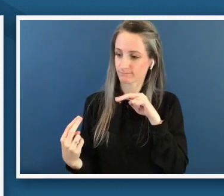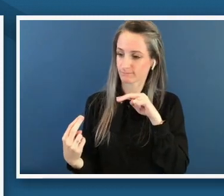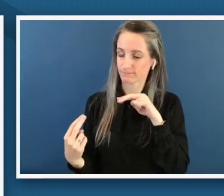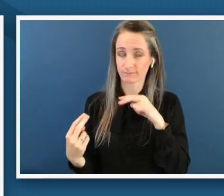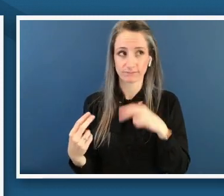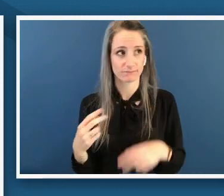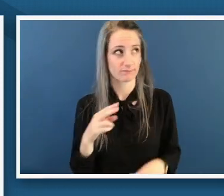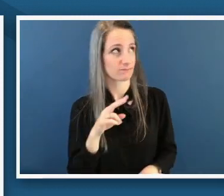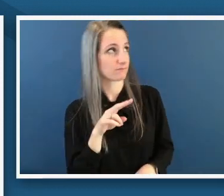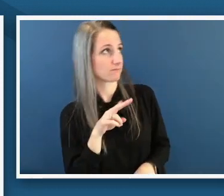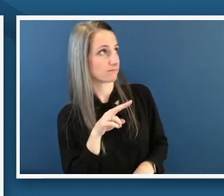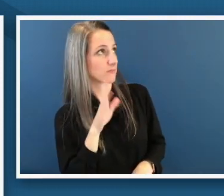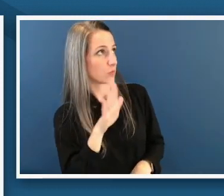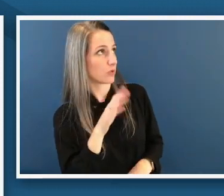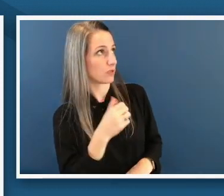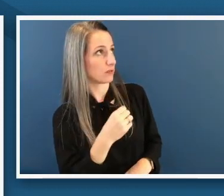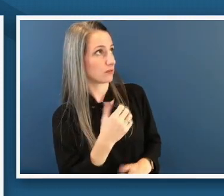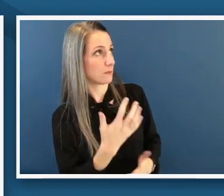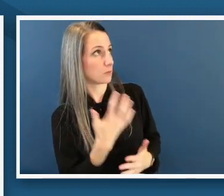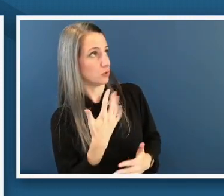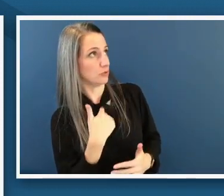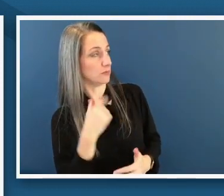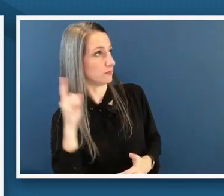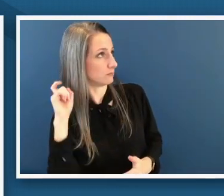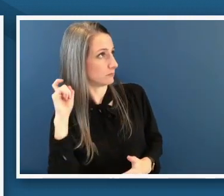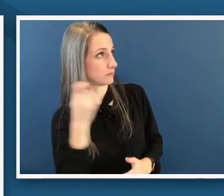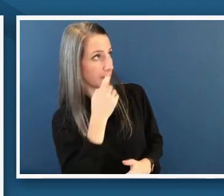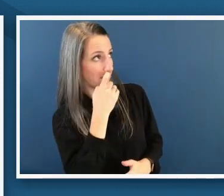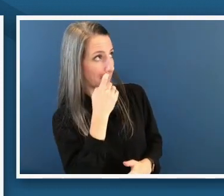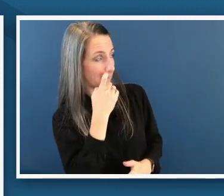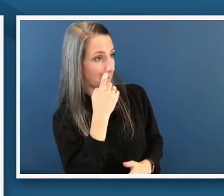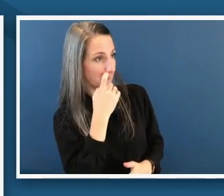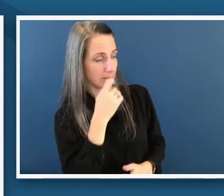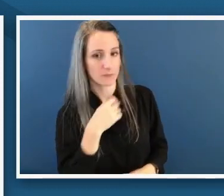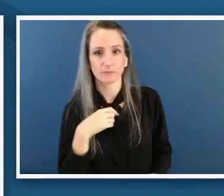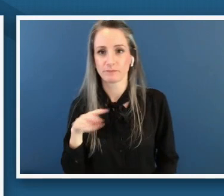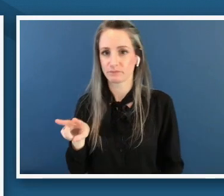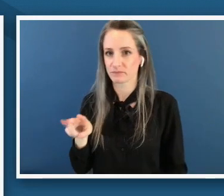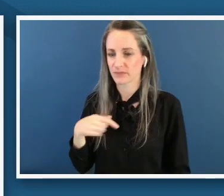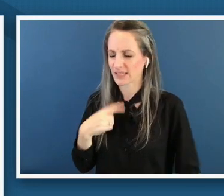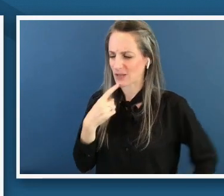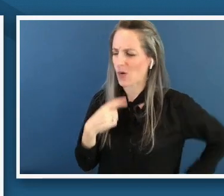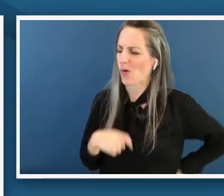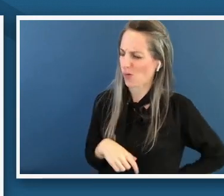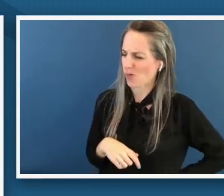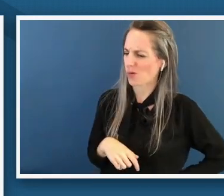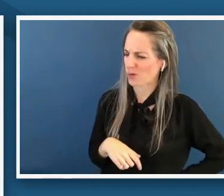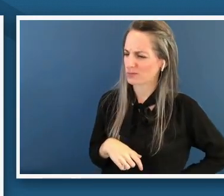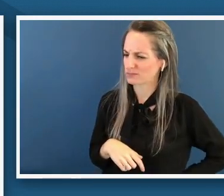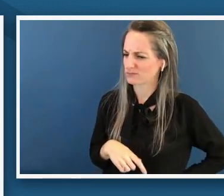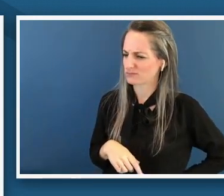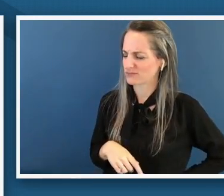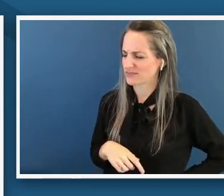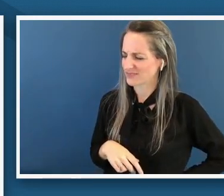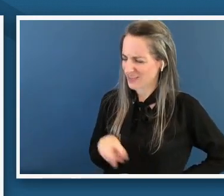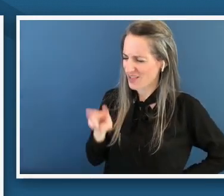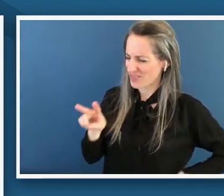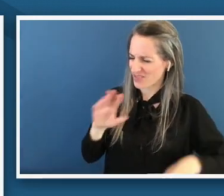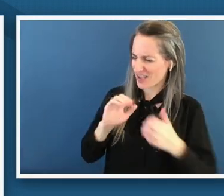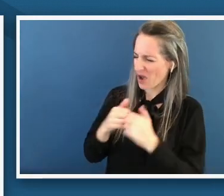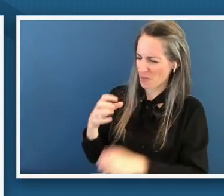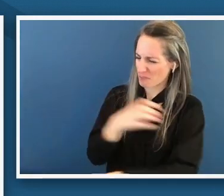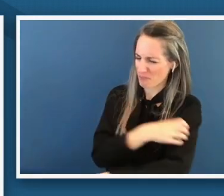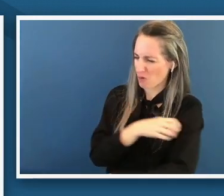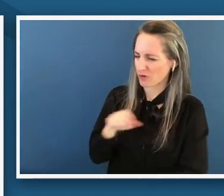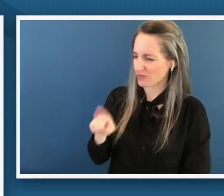actually do it. I just looked at that kid and I said, look how powerful you are. Gave him a fist bump and walked away. That kid was just